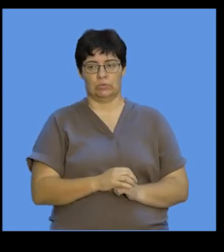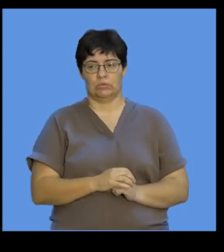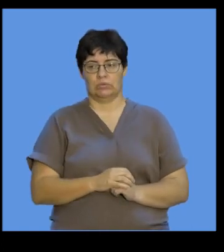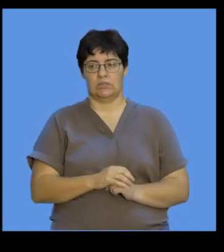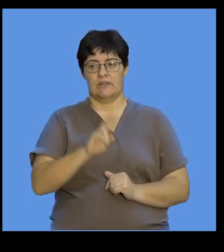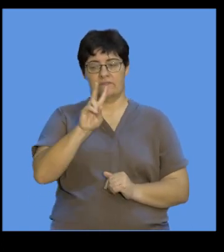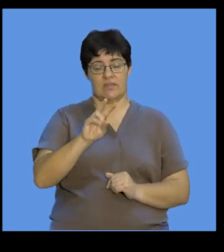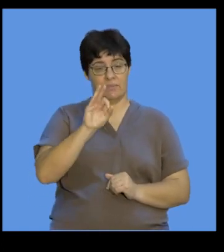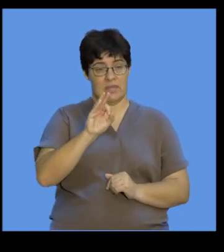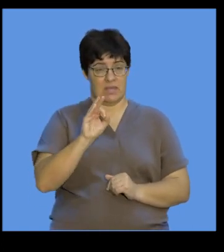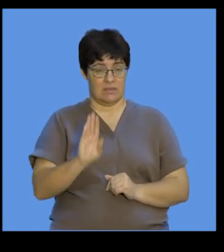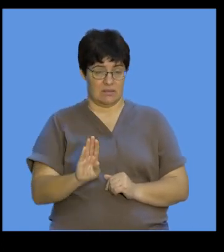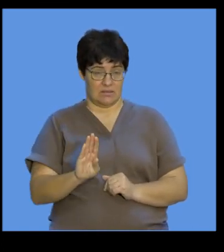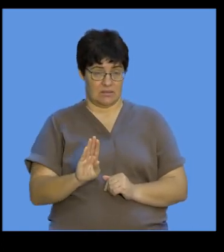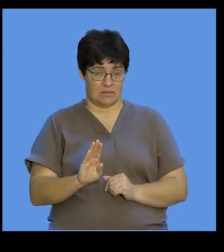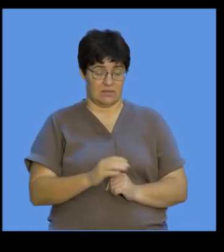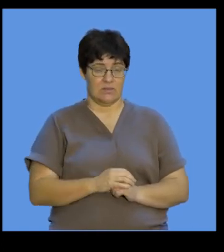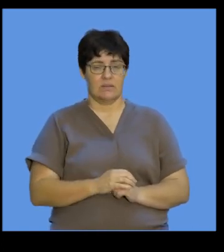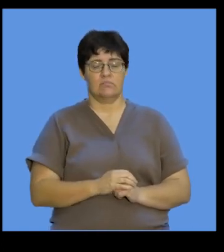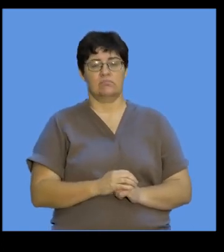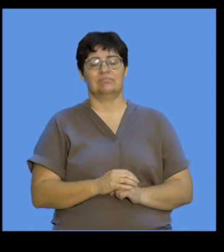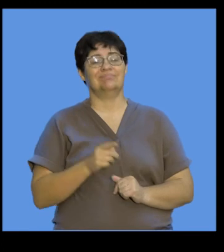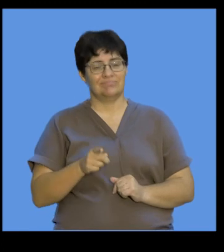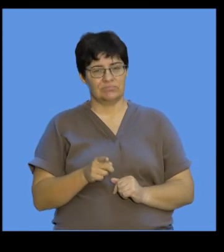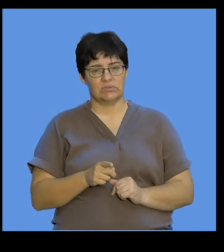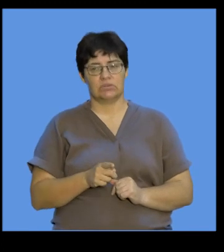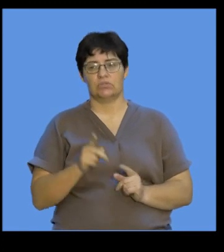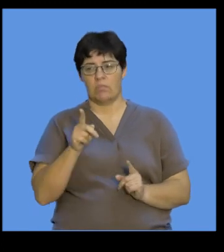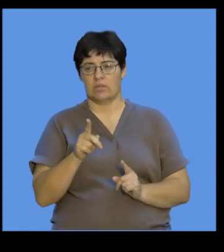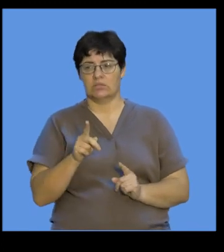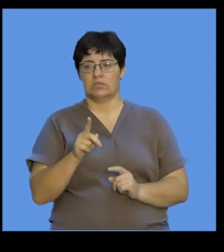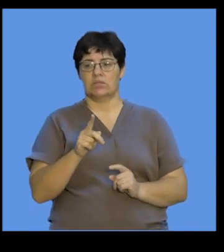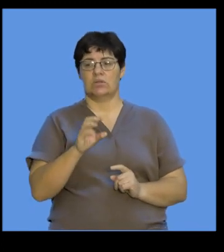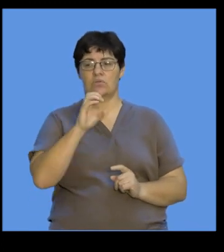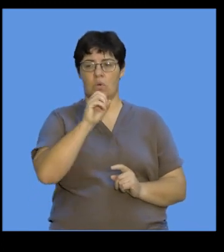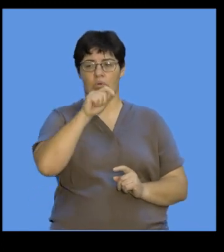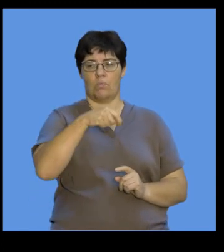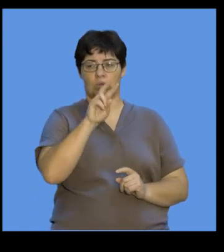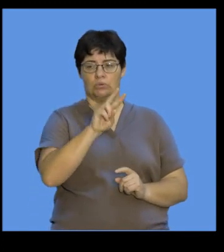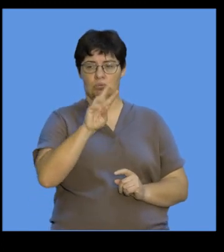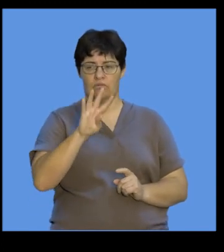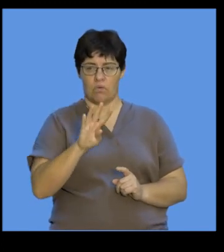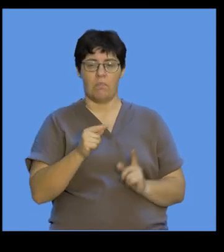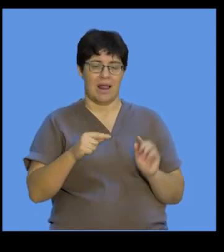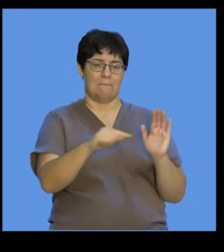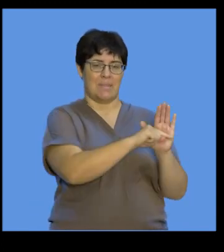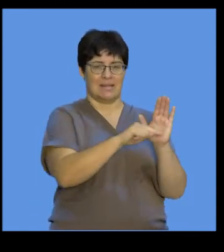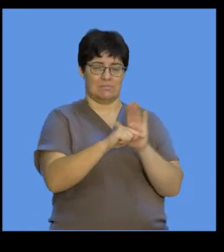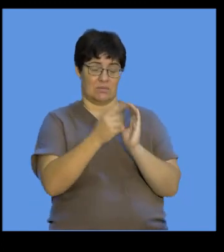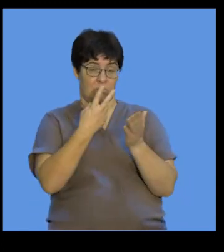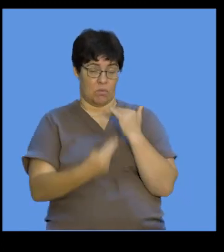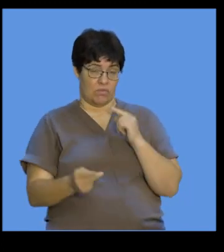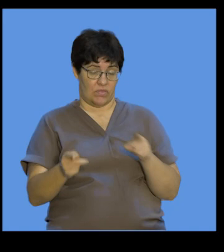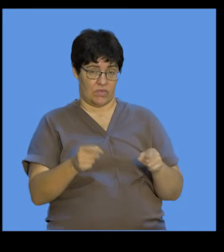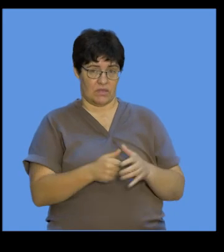which means I need to take the 0.224 over, so I'm going to minus that on both sides. I'm